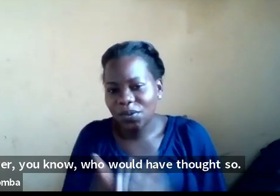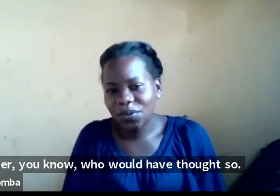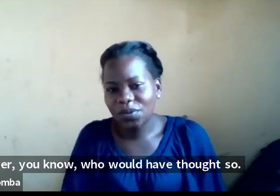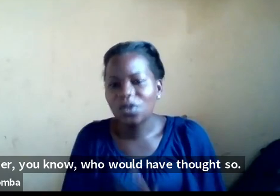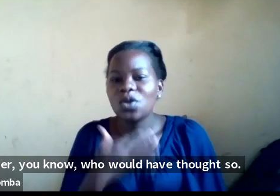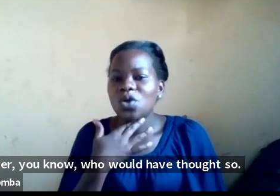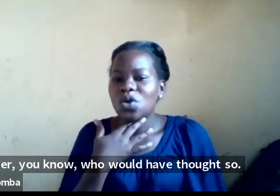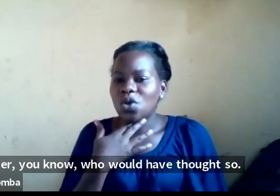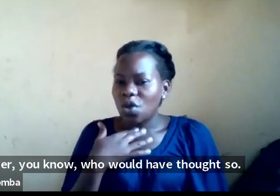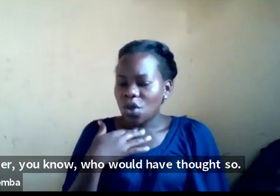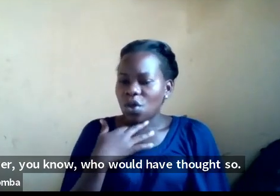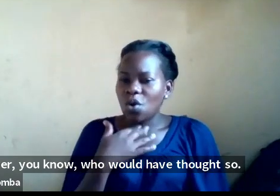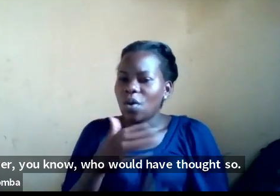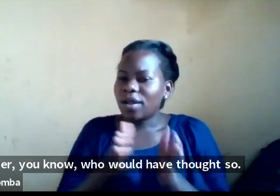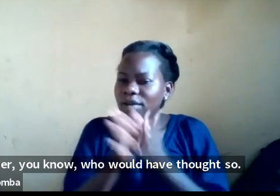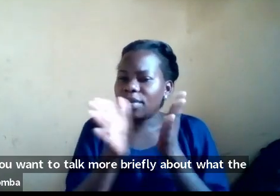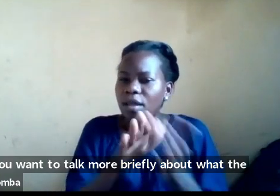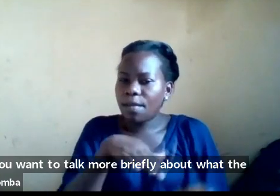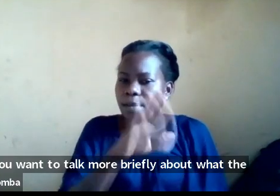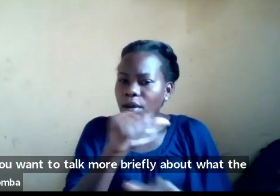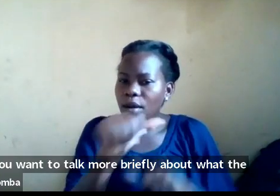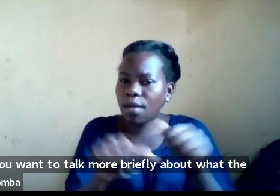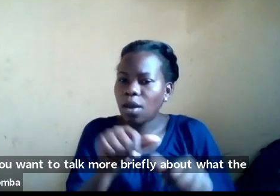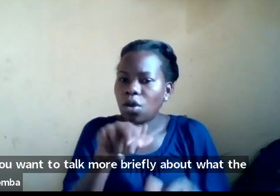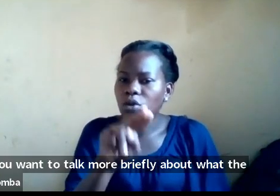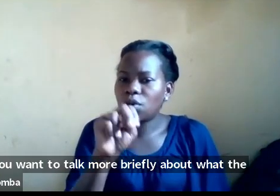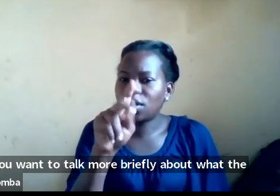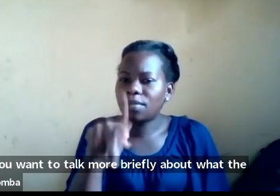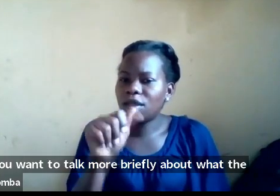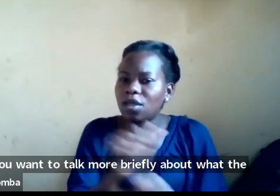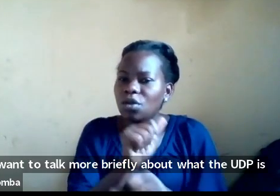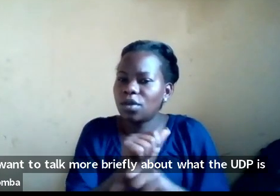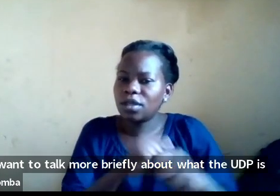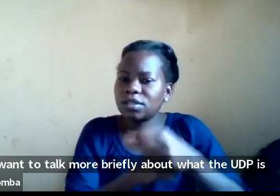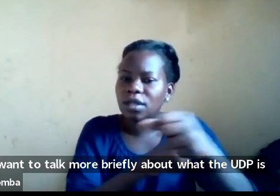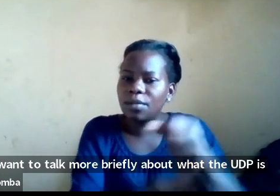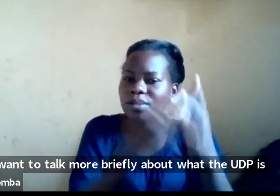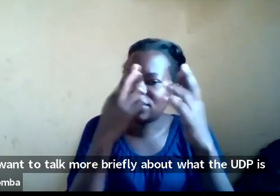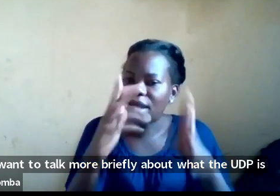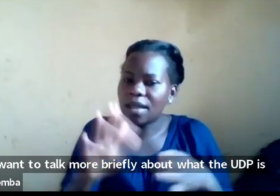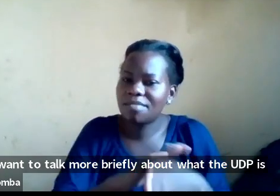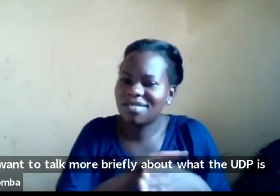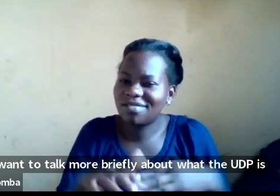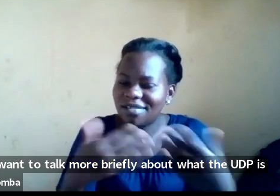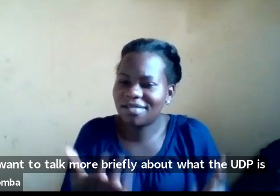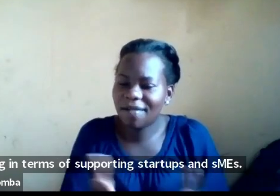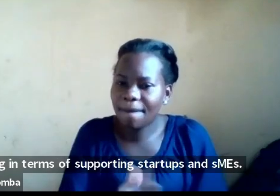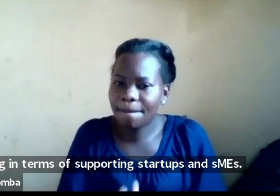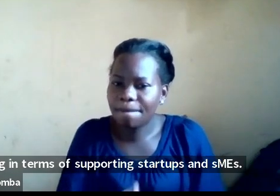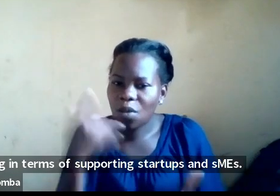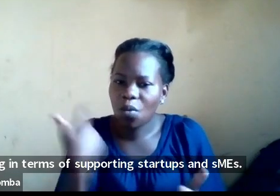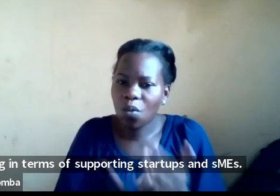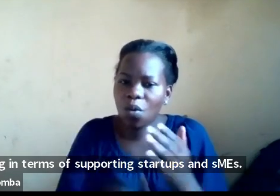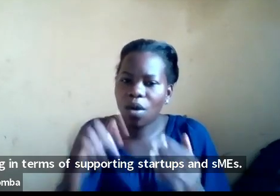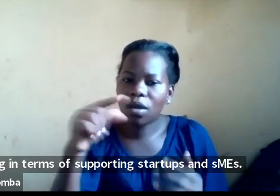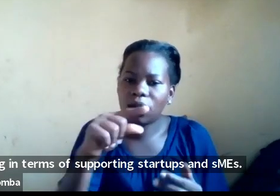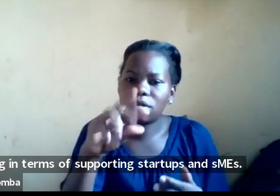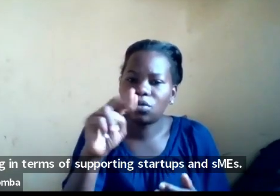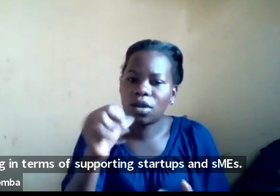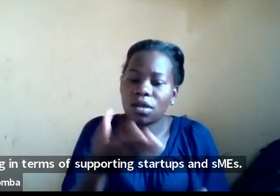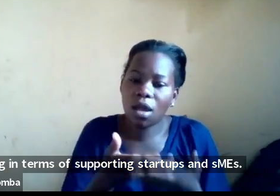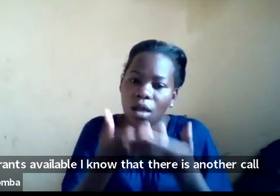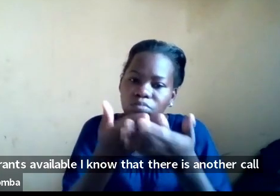more briefly about what the UNDP is doing in terms of supporting startups and SMEs, what grants are available? I know that there is